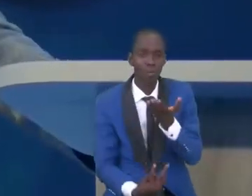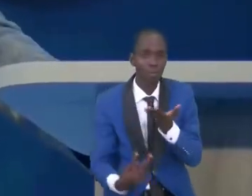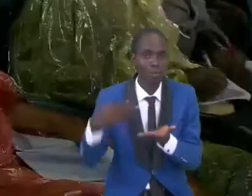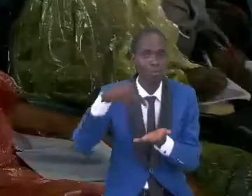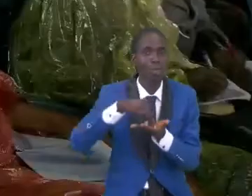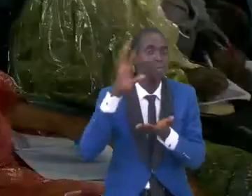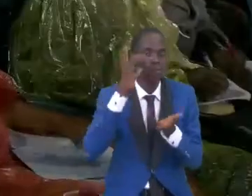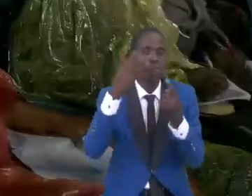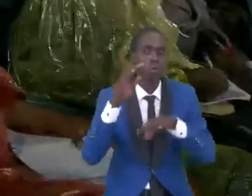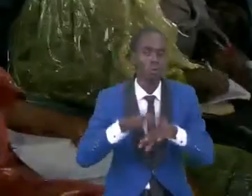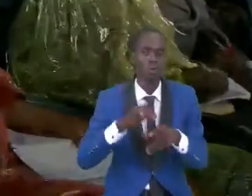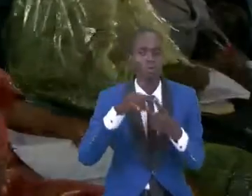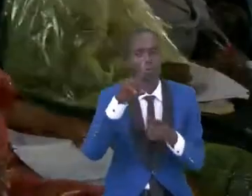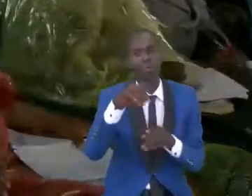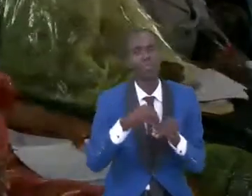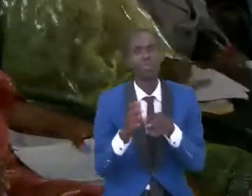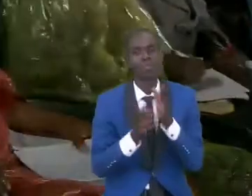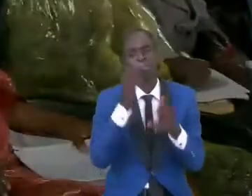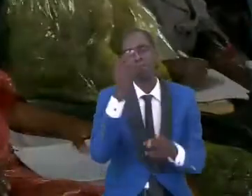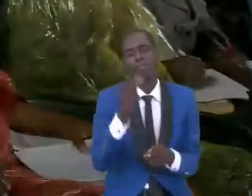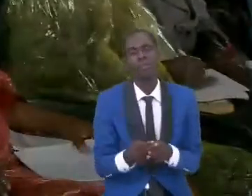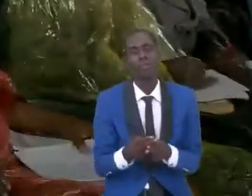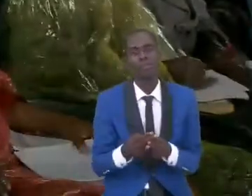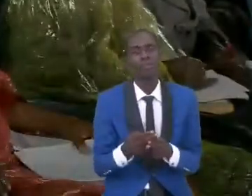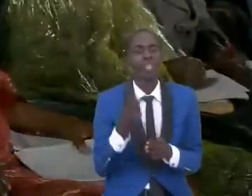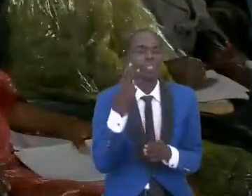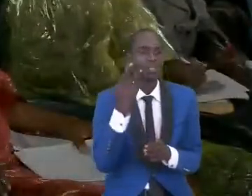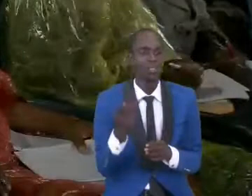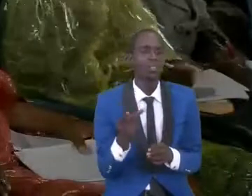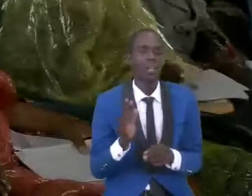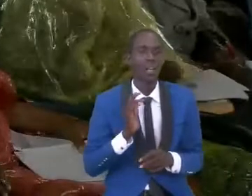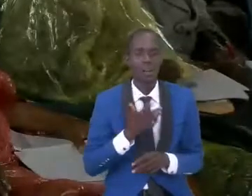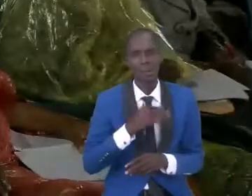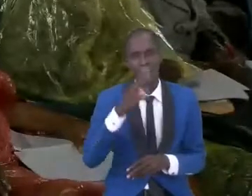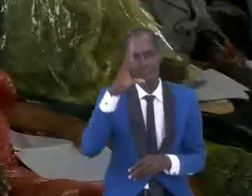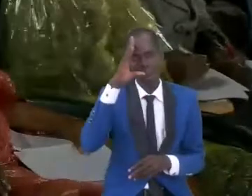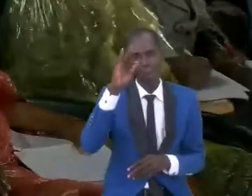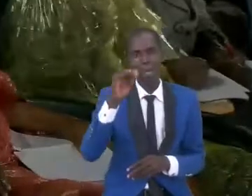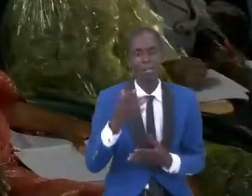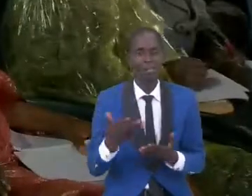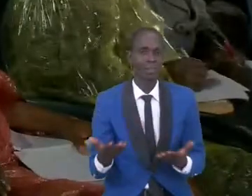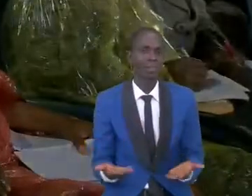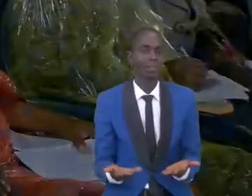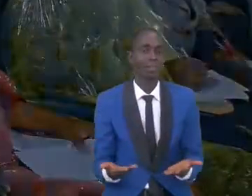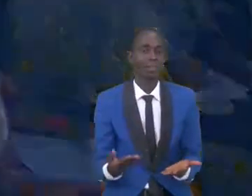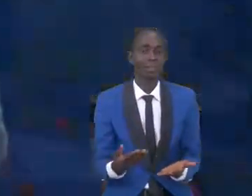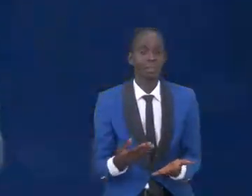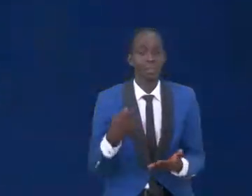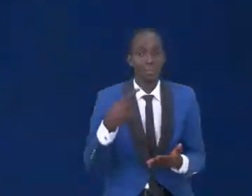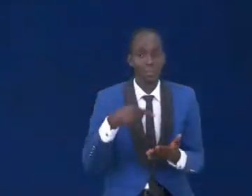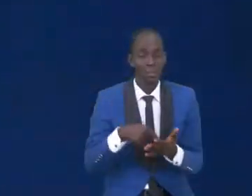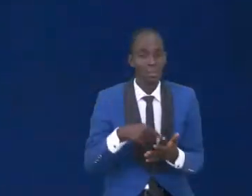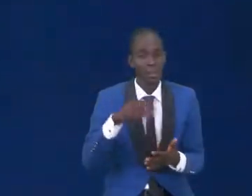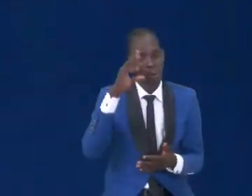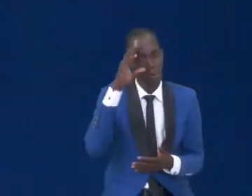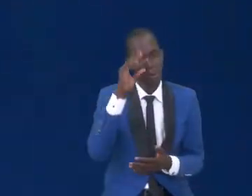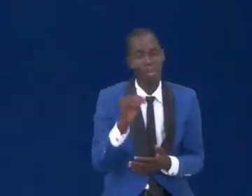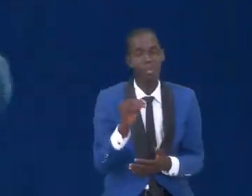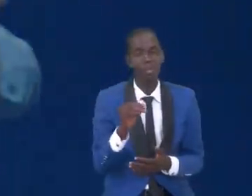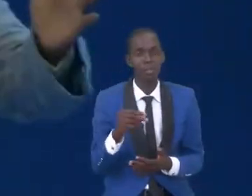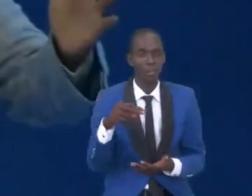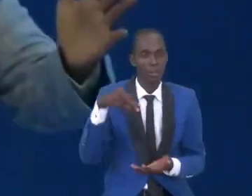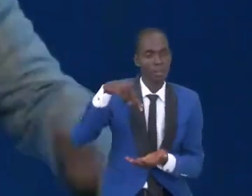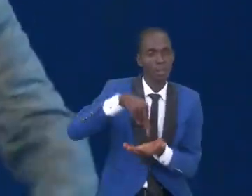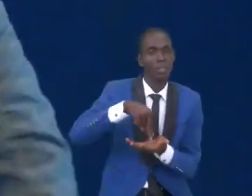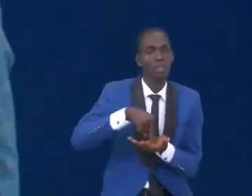come to you. Hey, look at our man here. He leaping up stood, and